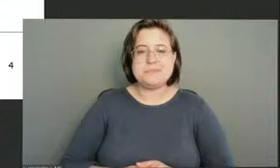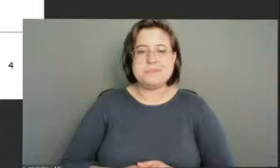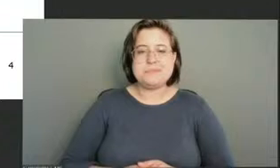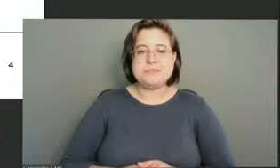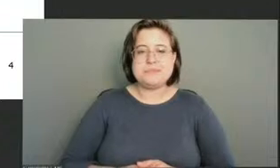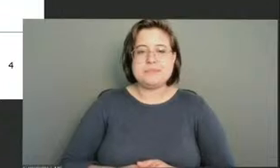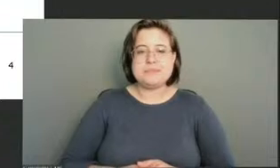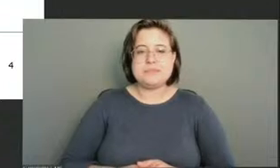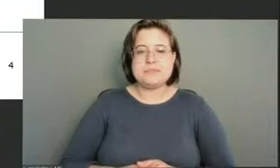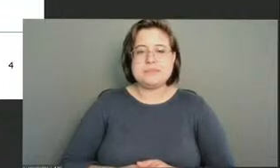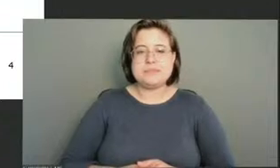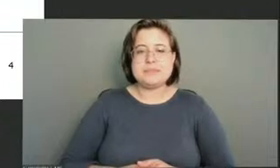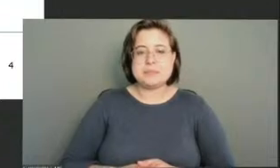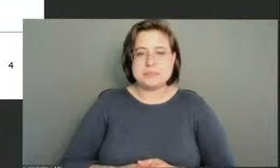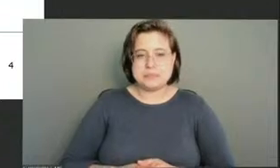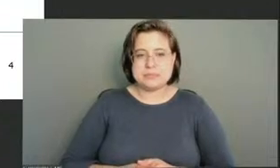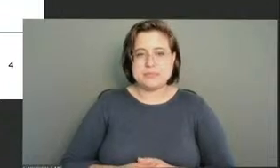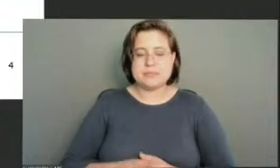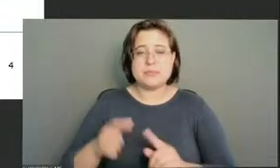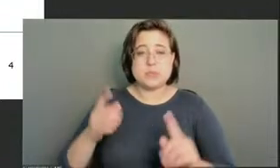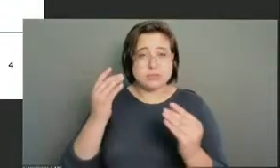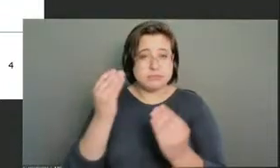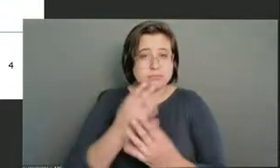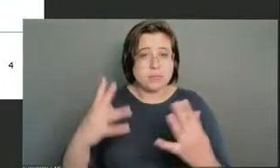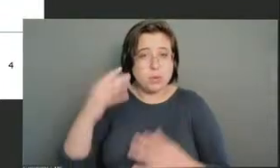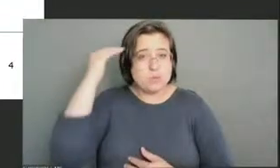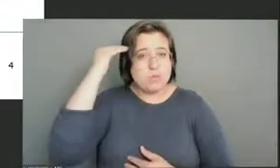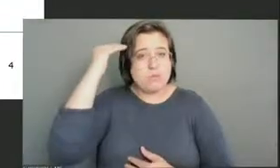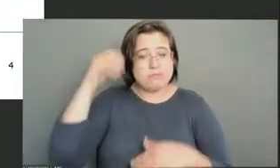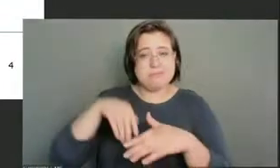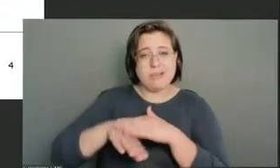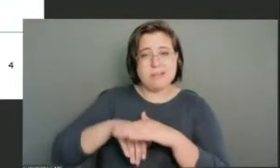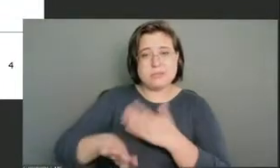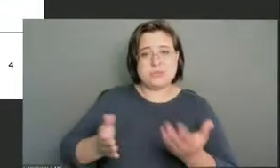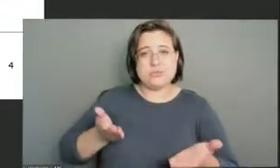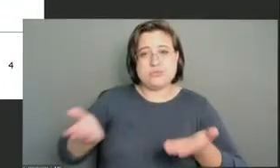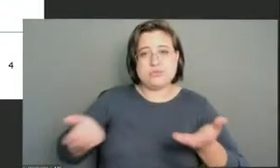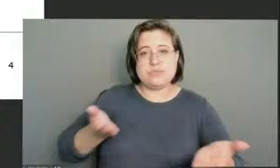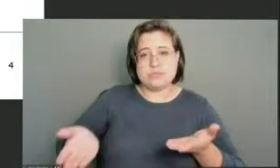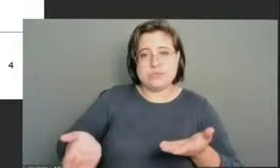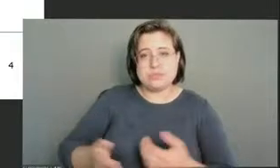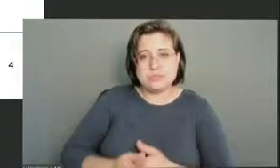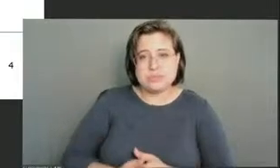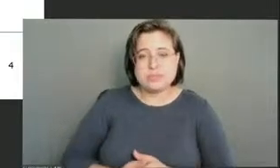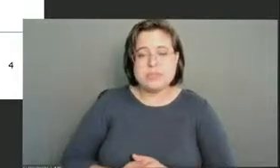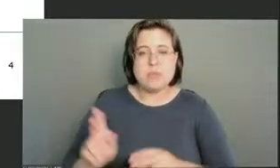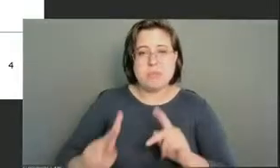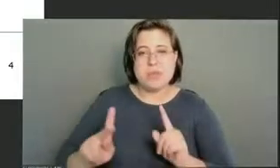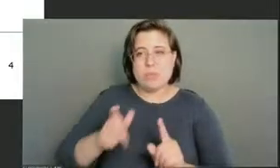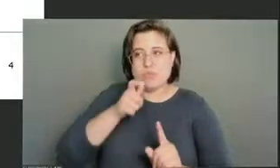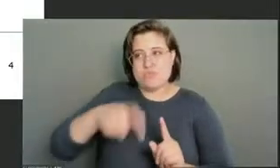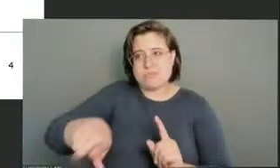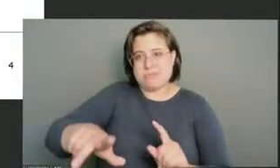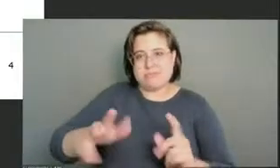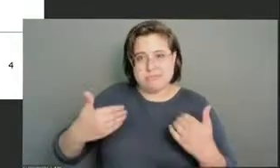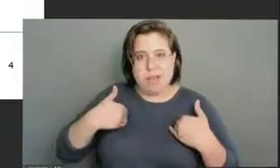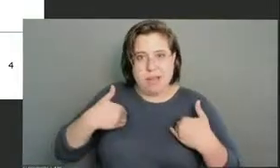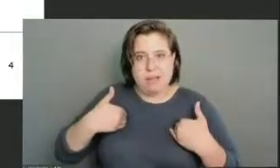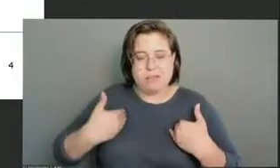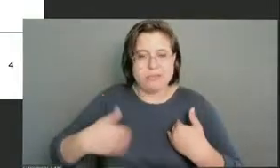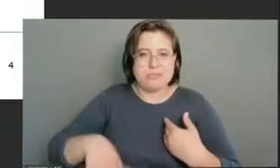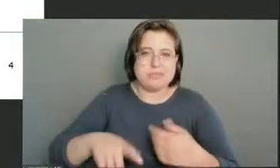of increasing awareness and access to services for people that are living with long COVID, as well